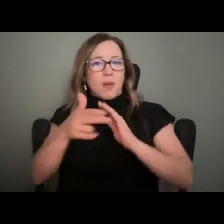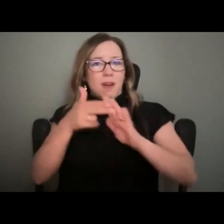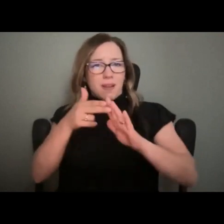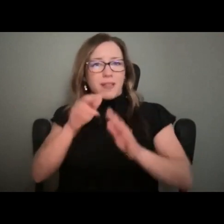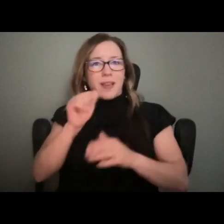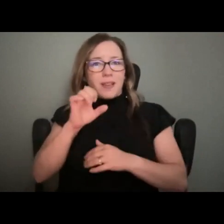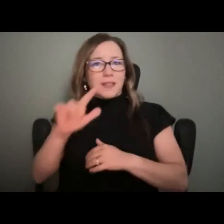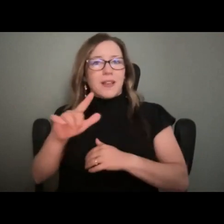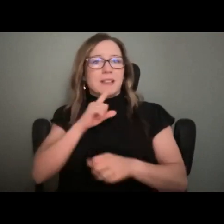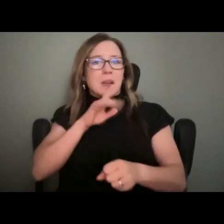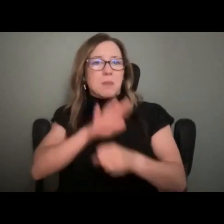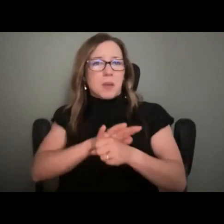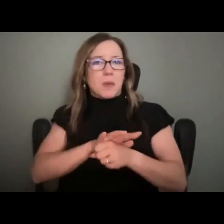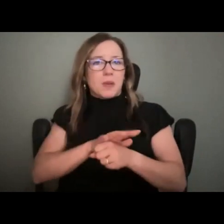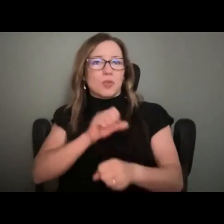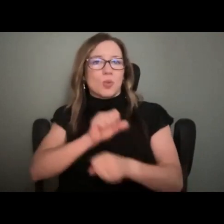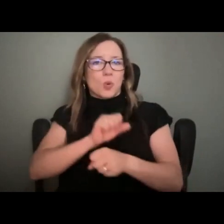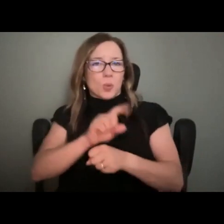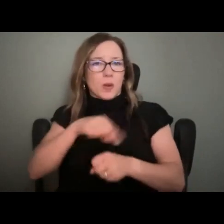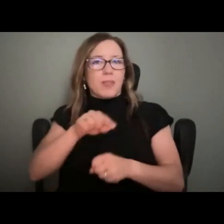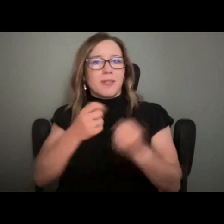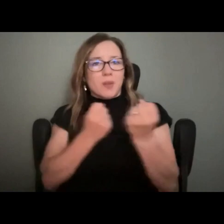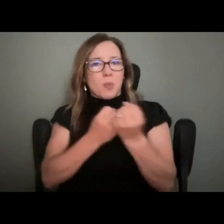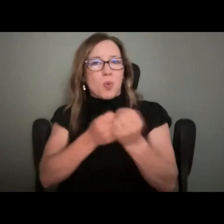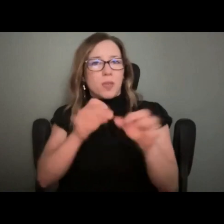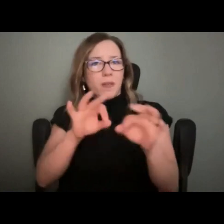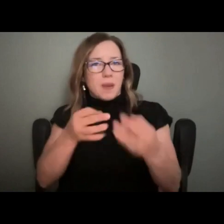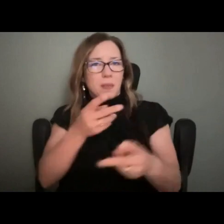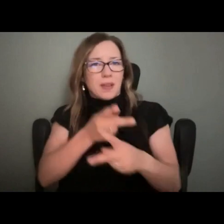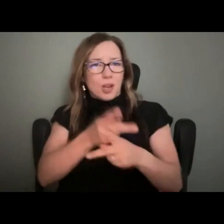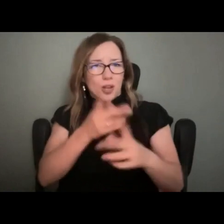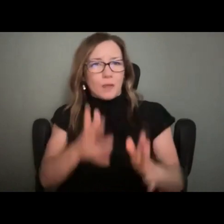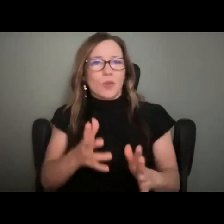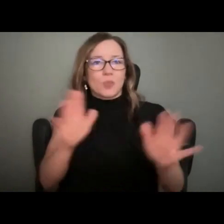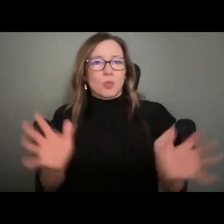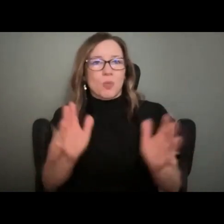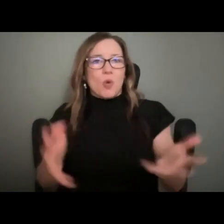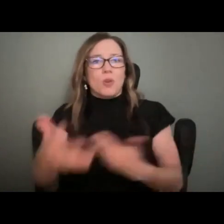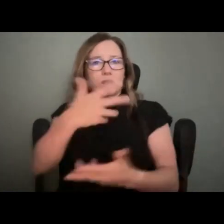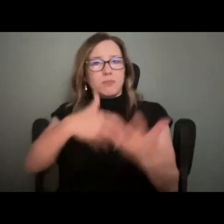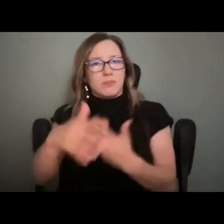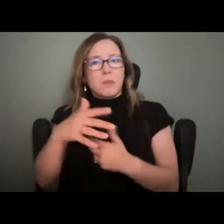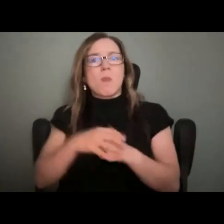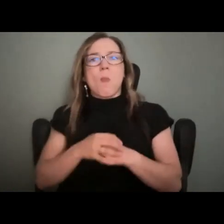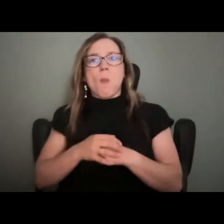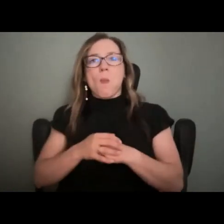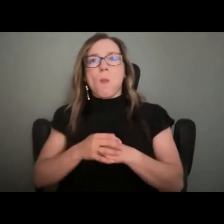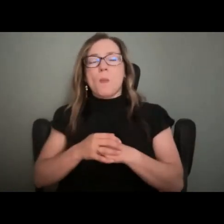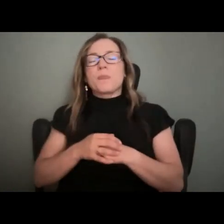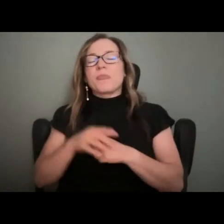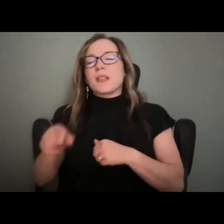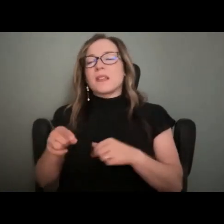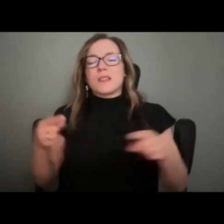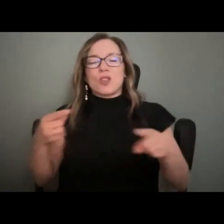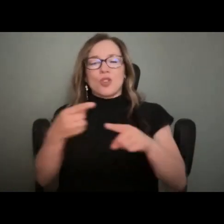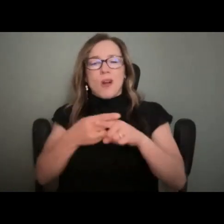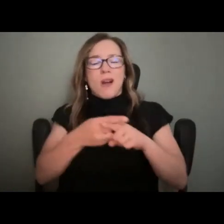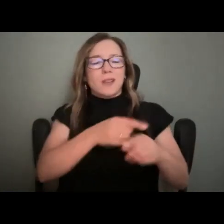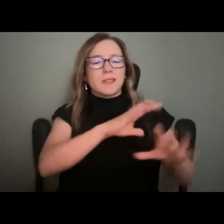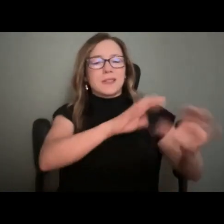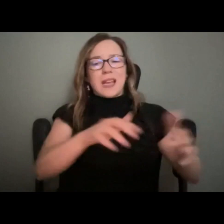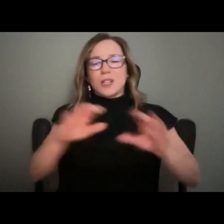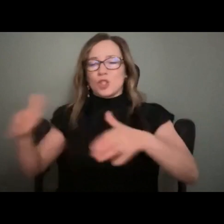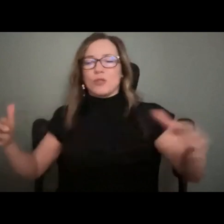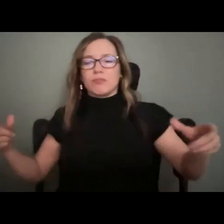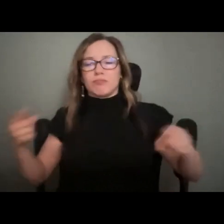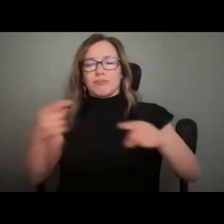with disabilities. I will later represent Commit to Connect, an ACL cross-sector initiative to spotlight